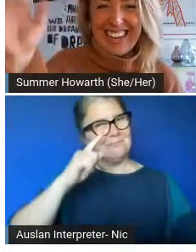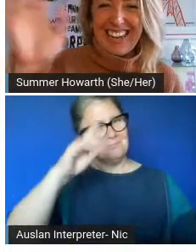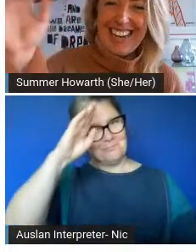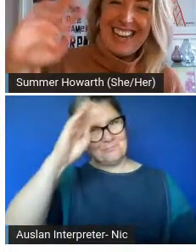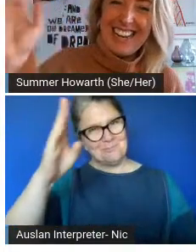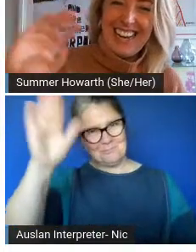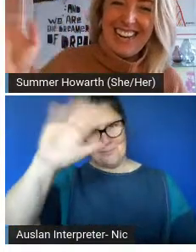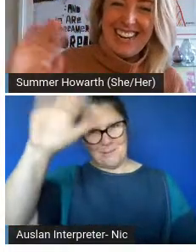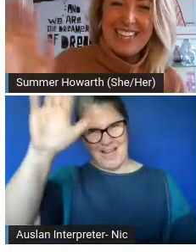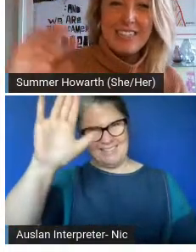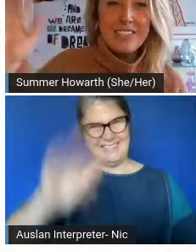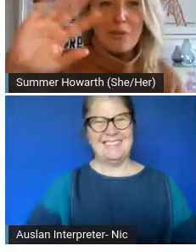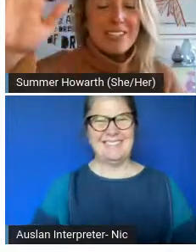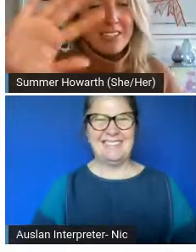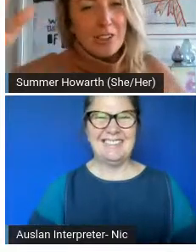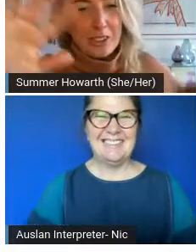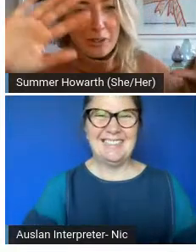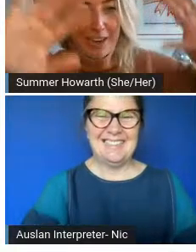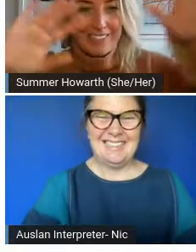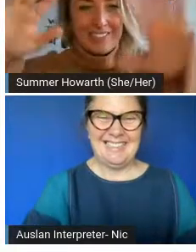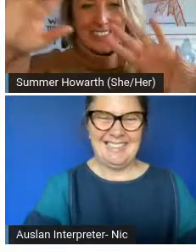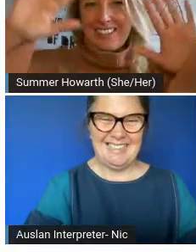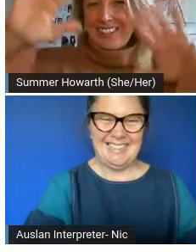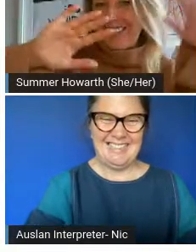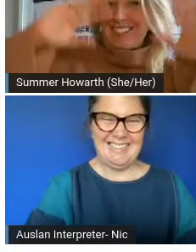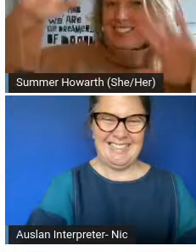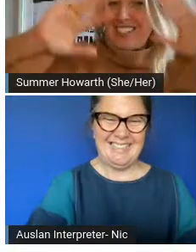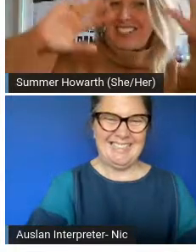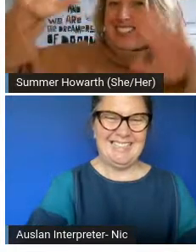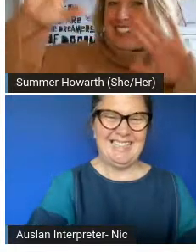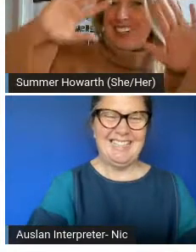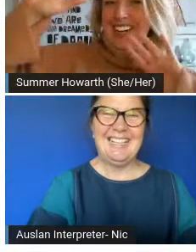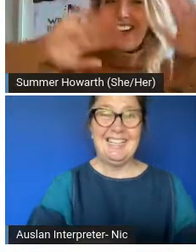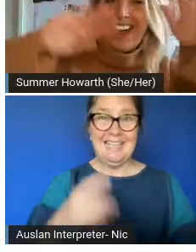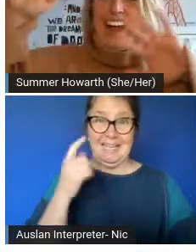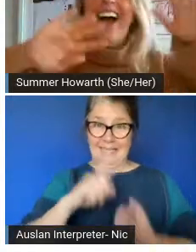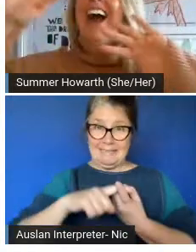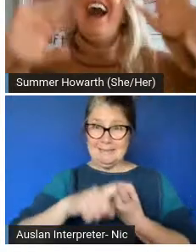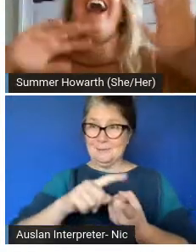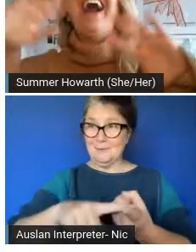Cheers. See you. Awkward. So we still awkward wave? Keep going. I'm just dragging it out.